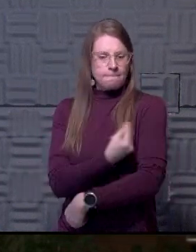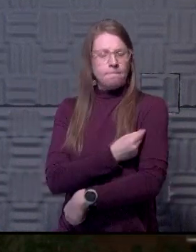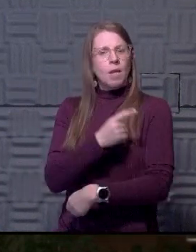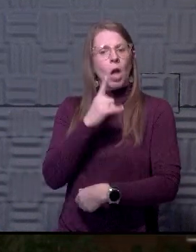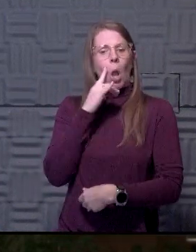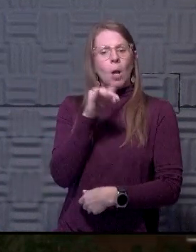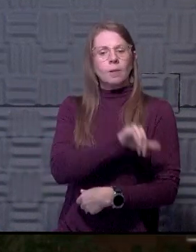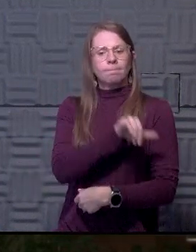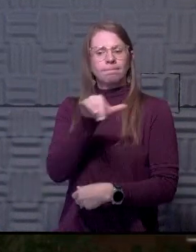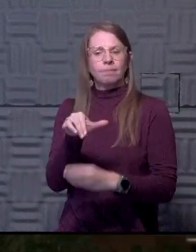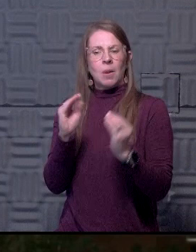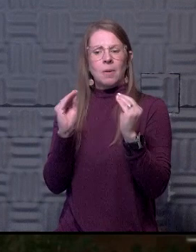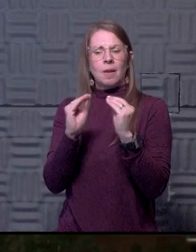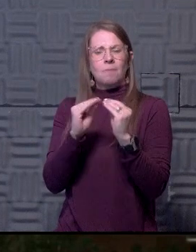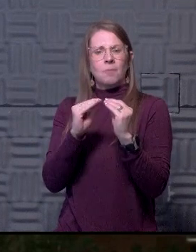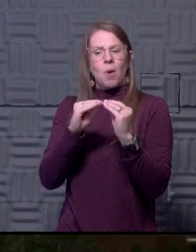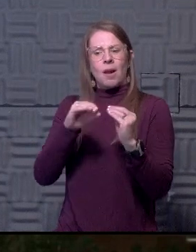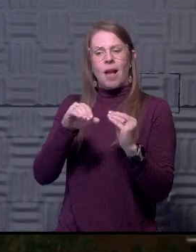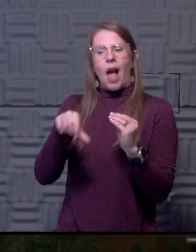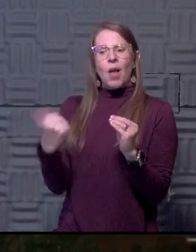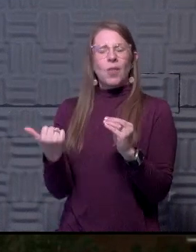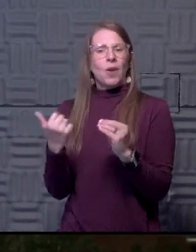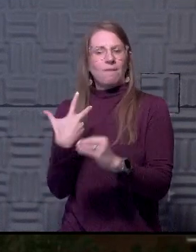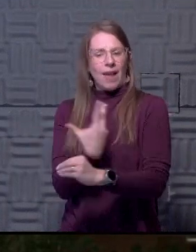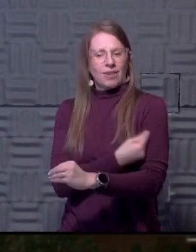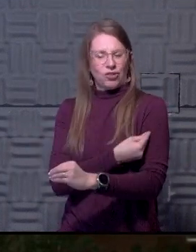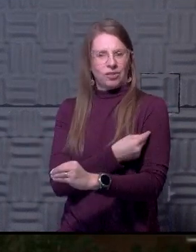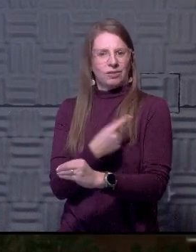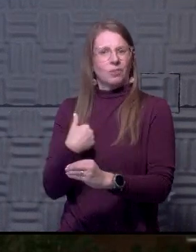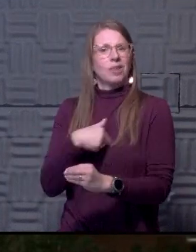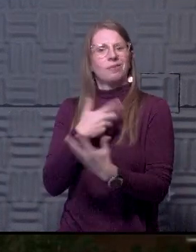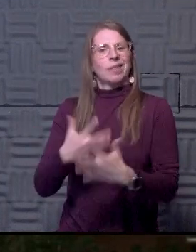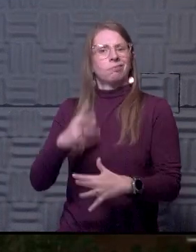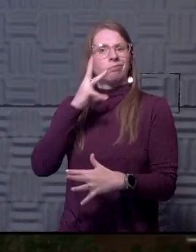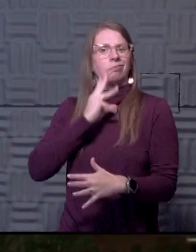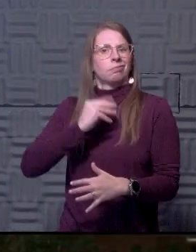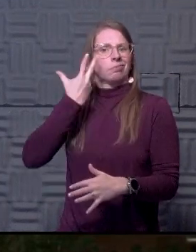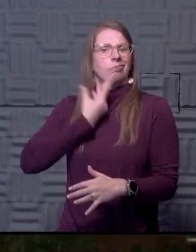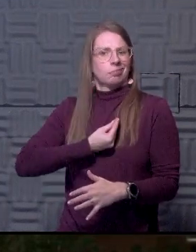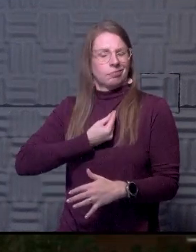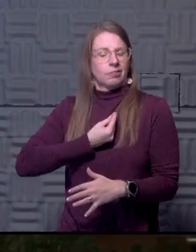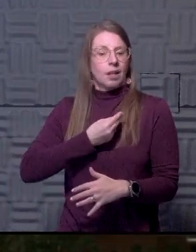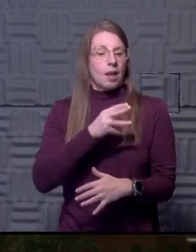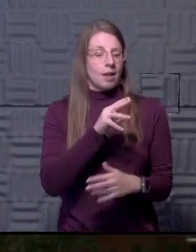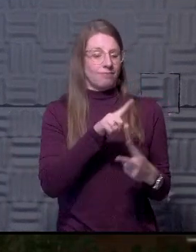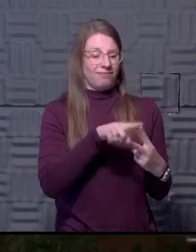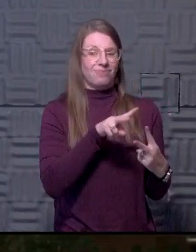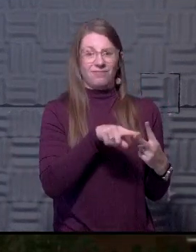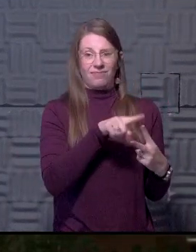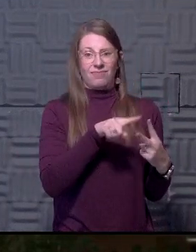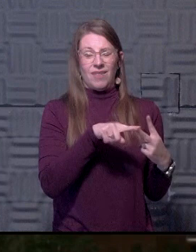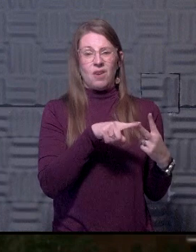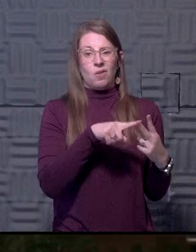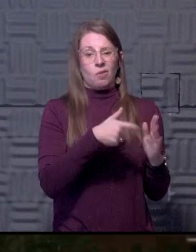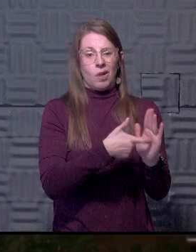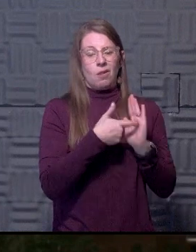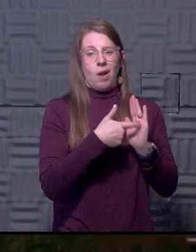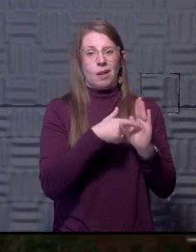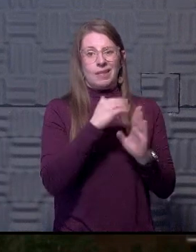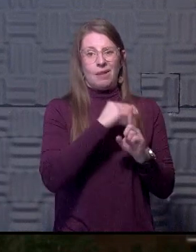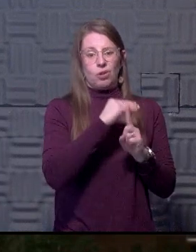like other vaccines that we are used to dealing with versus, again, the Pfizer and the Moderna one, as you know, require temperatures that are